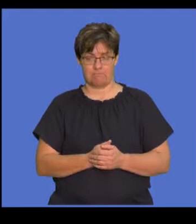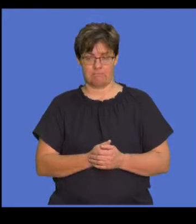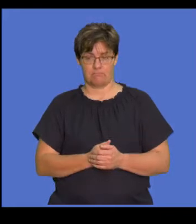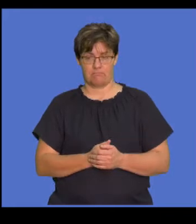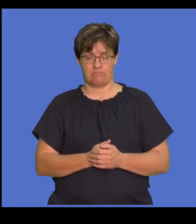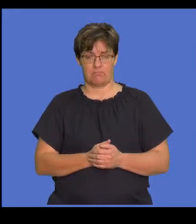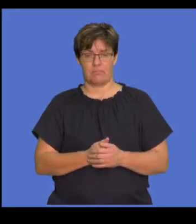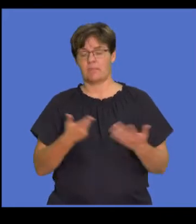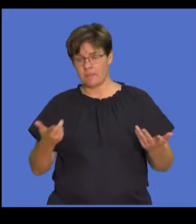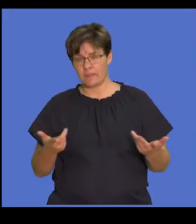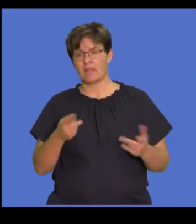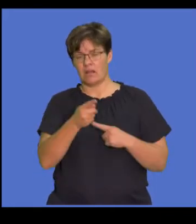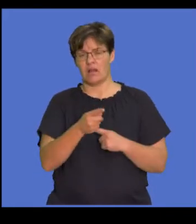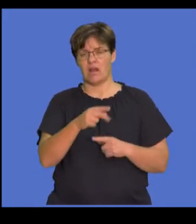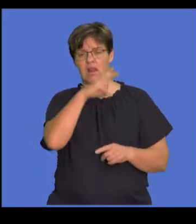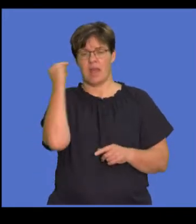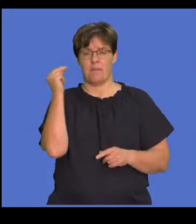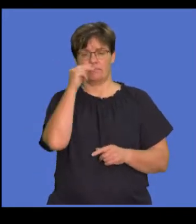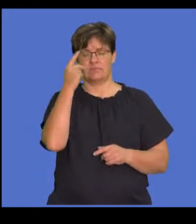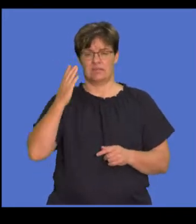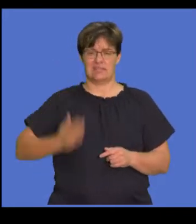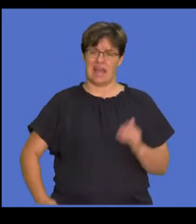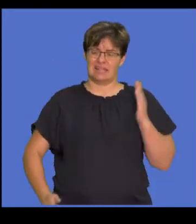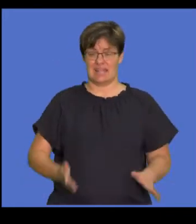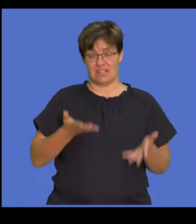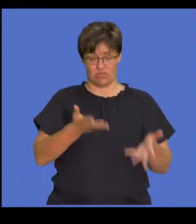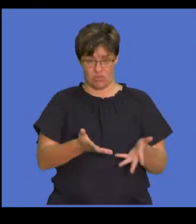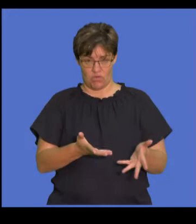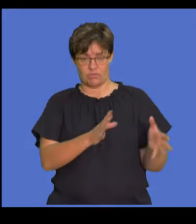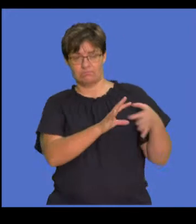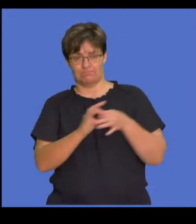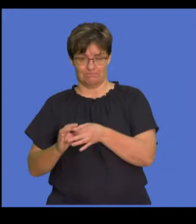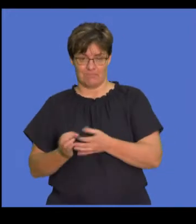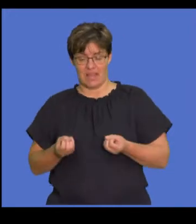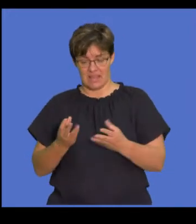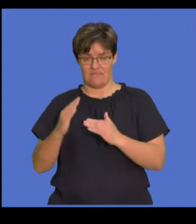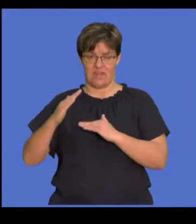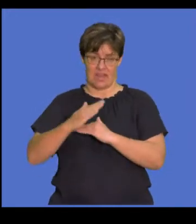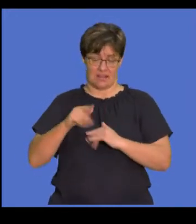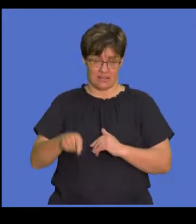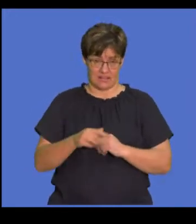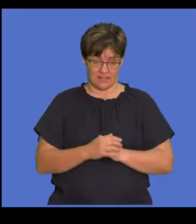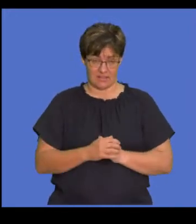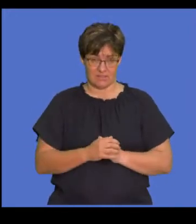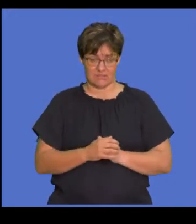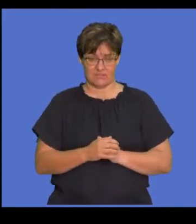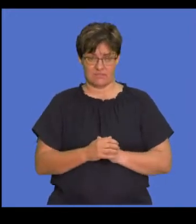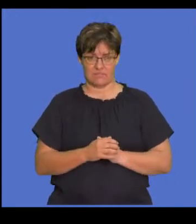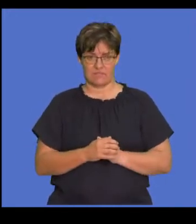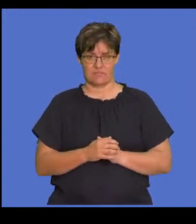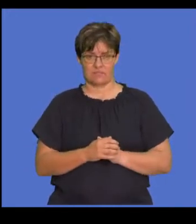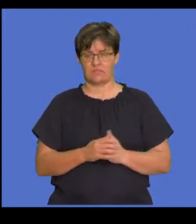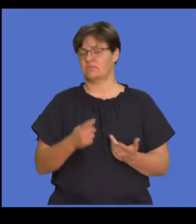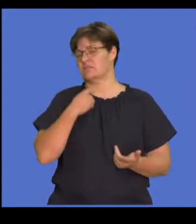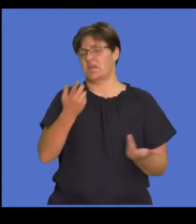the adjacent side. So those are the names of our sides in relation to the given angle. Remember, you don't